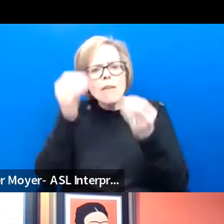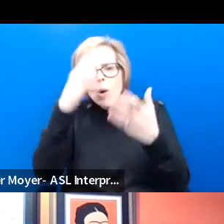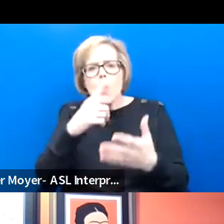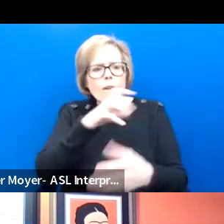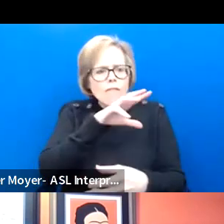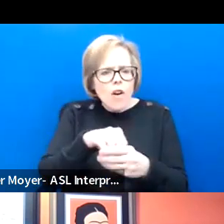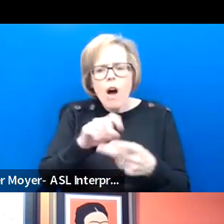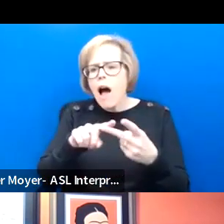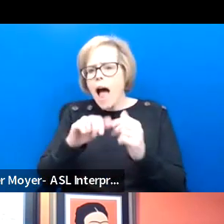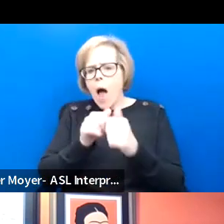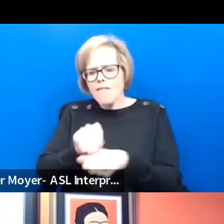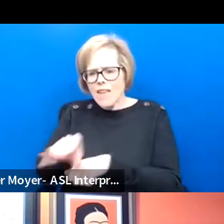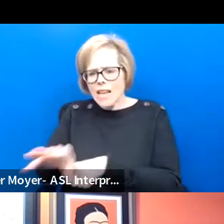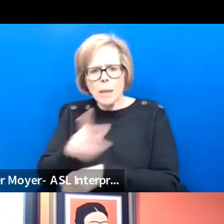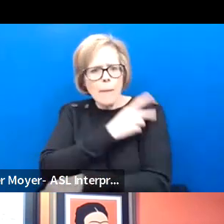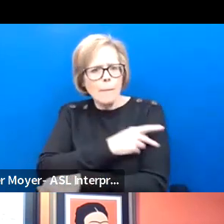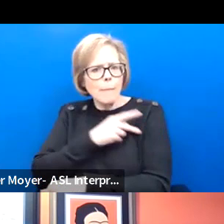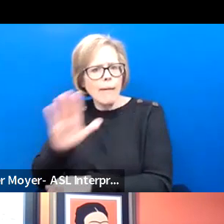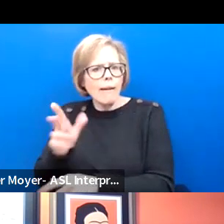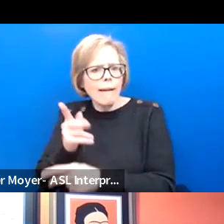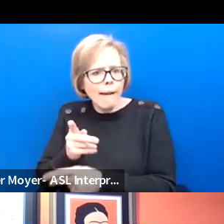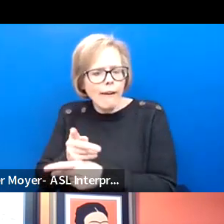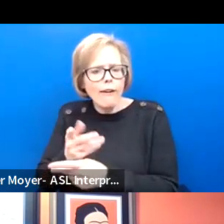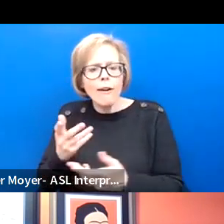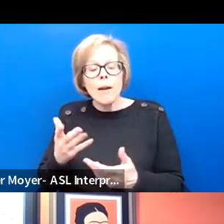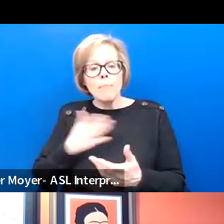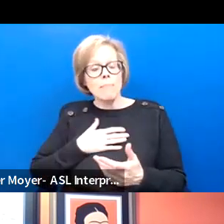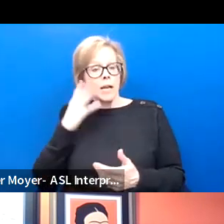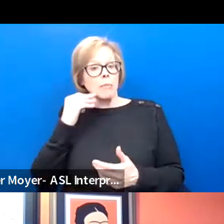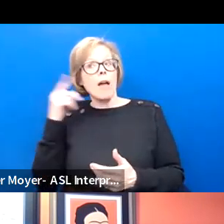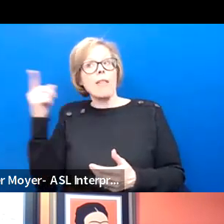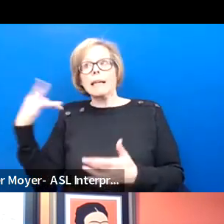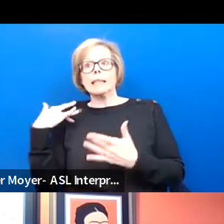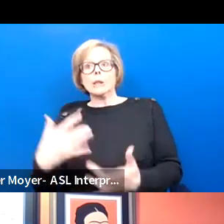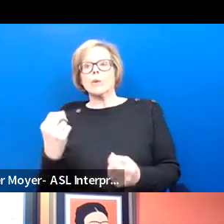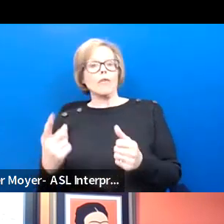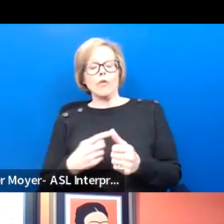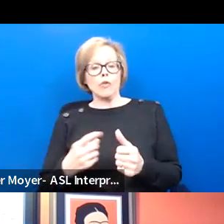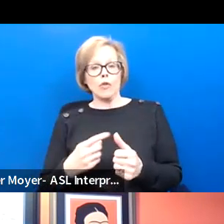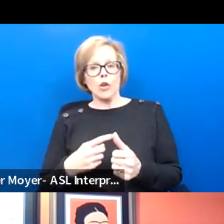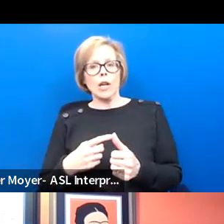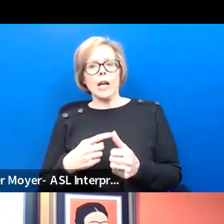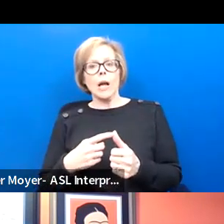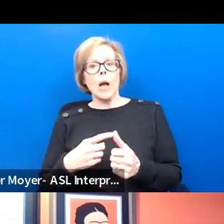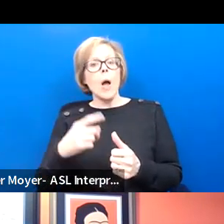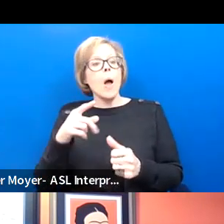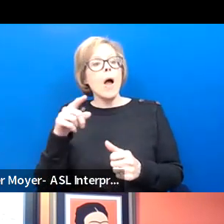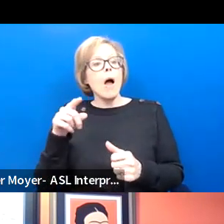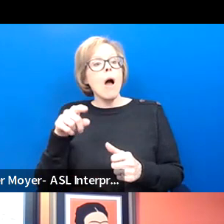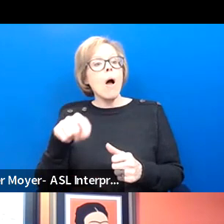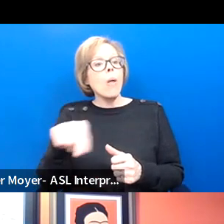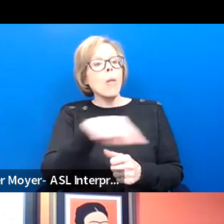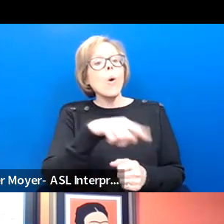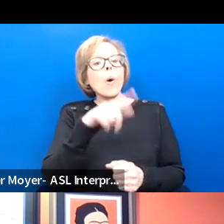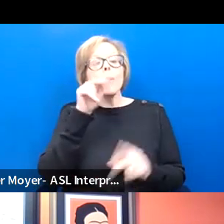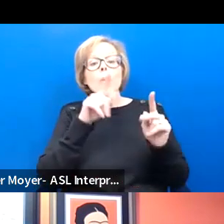involved and how it affected patient care. In my experience, what they usually try to do first is get the people who are involved to have a